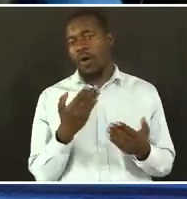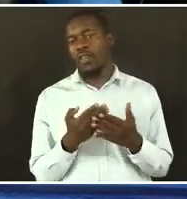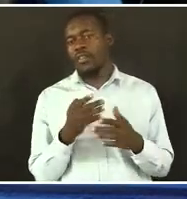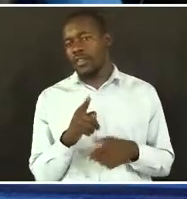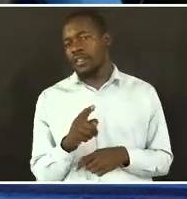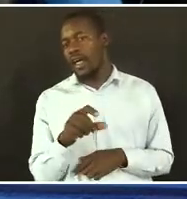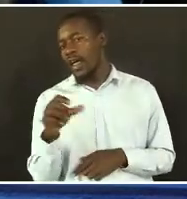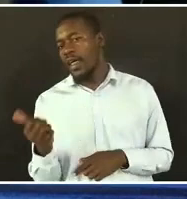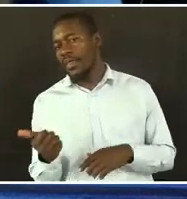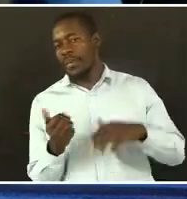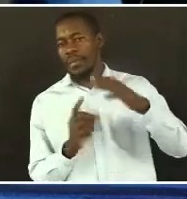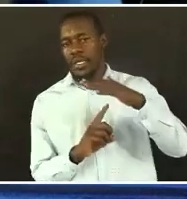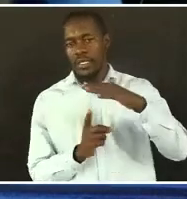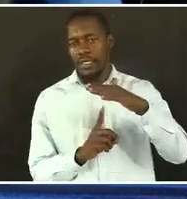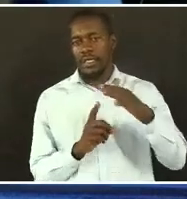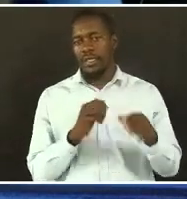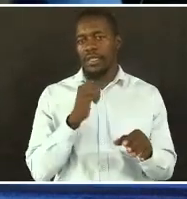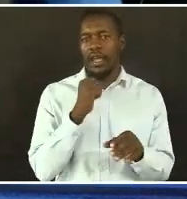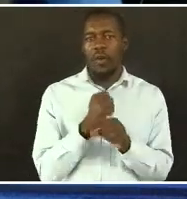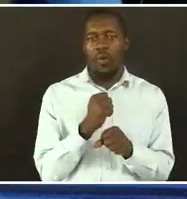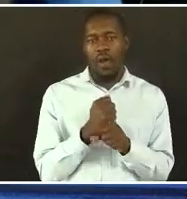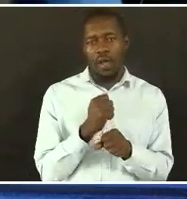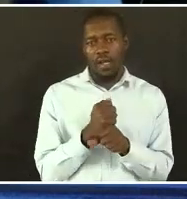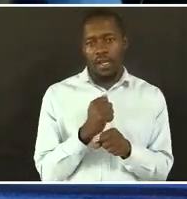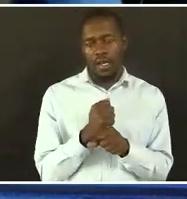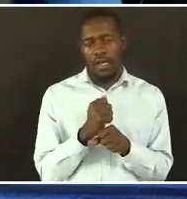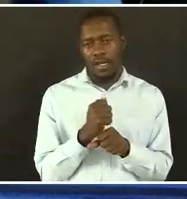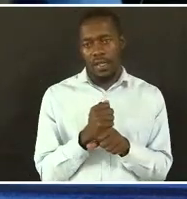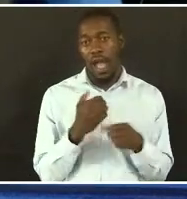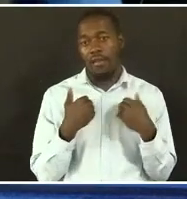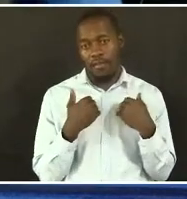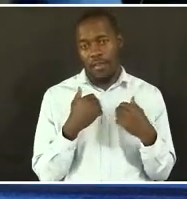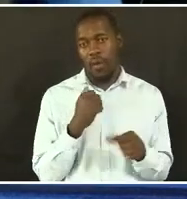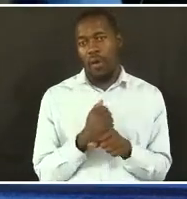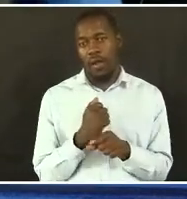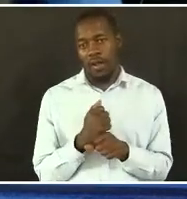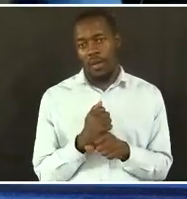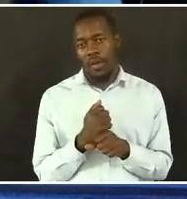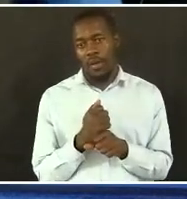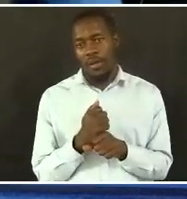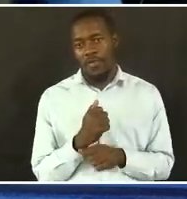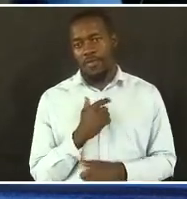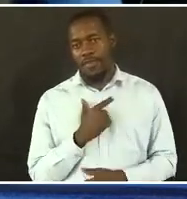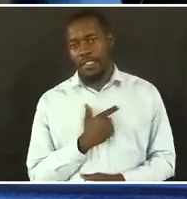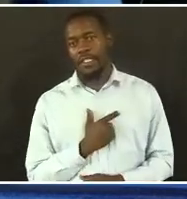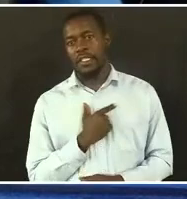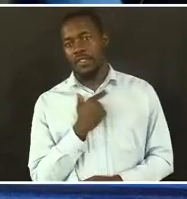ministries, their work is cut out for them. It is visitation